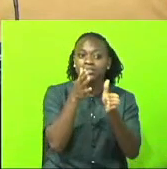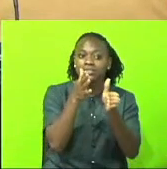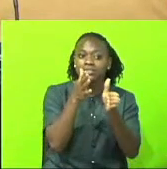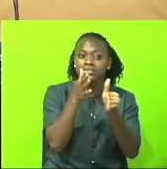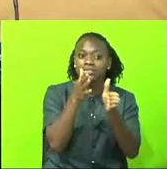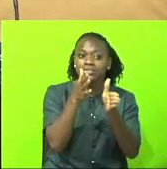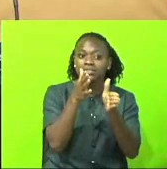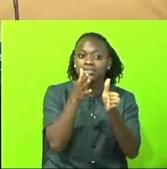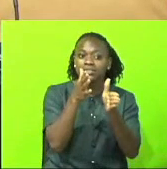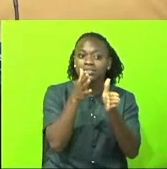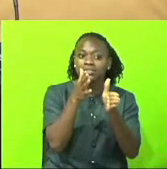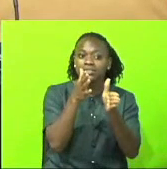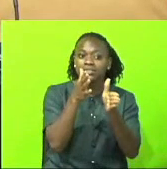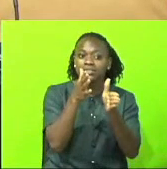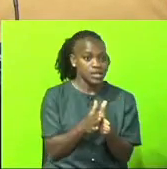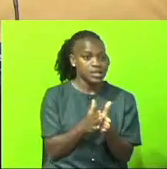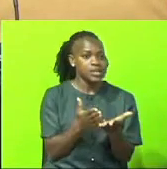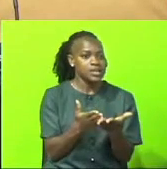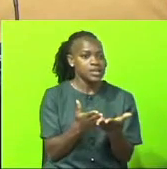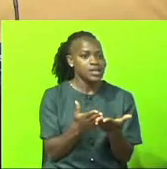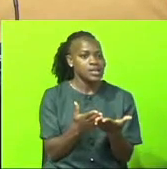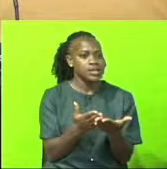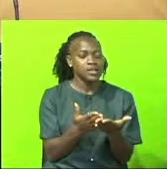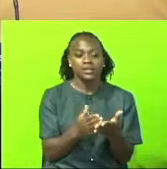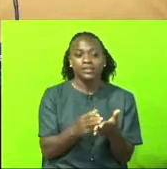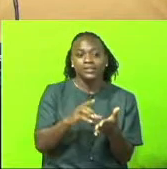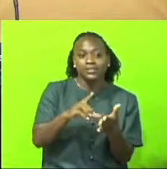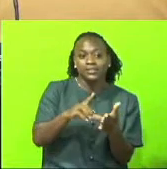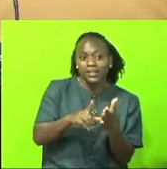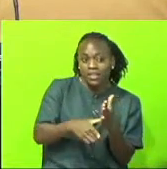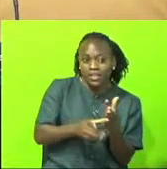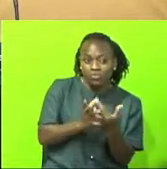And based on the petition, the Speaker took a decision.